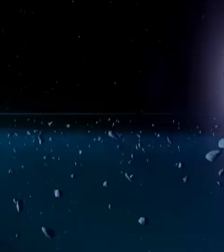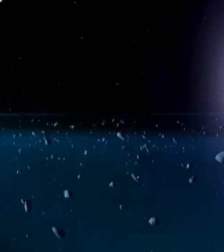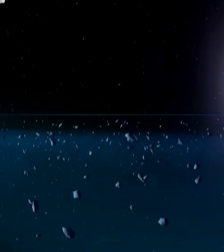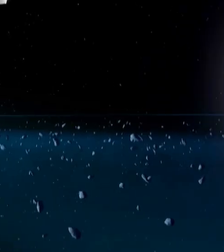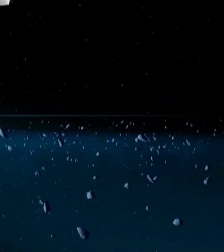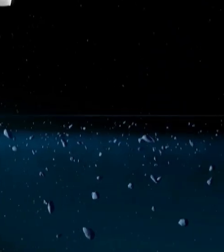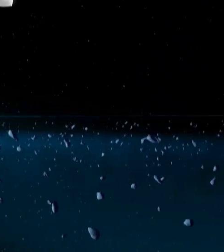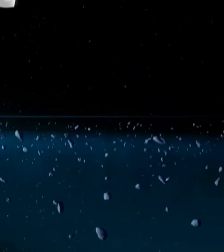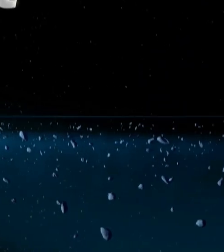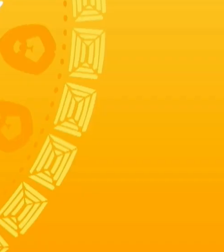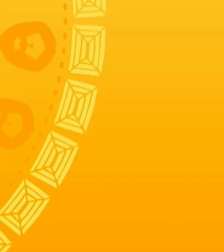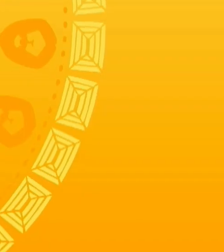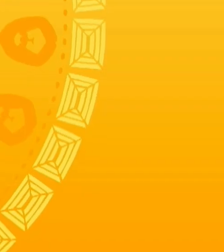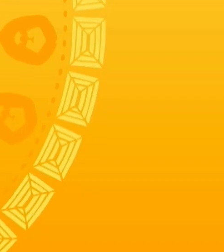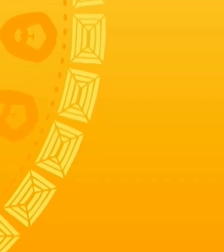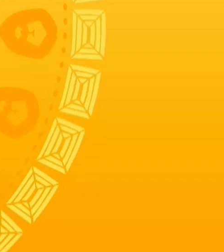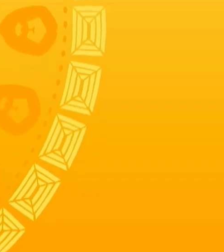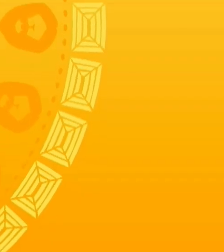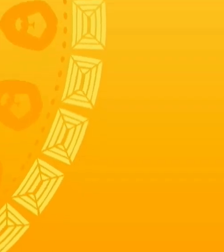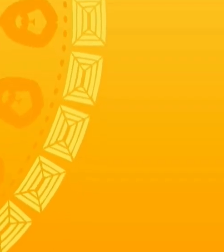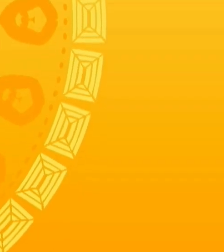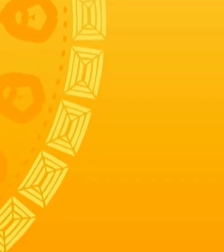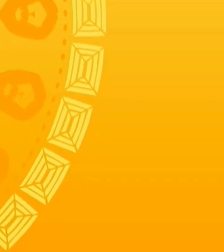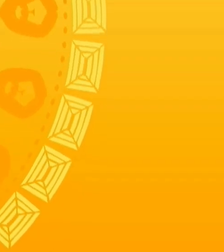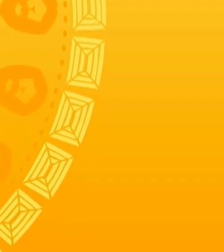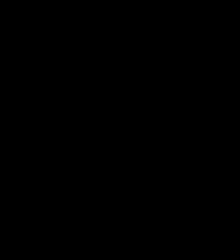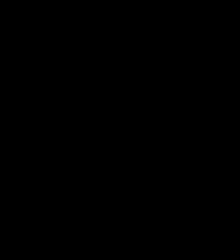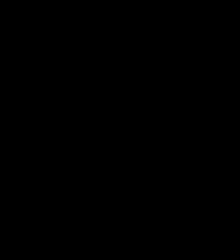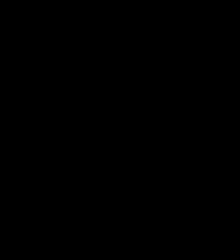on Top Super Sport. GoTV, love it.